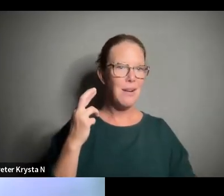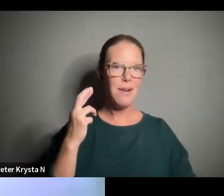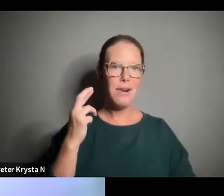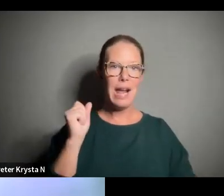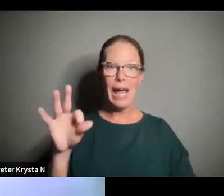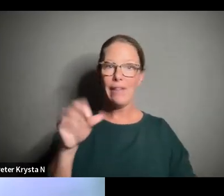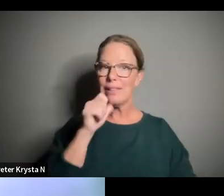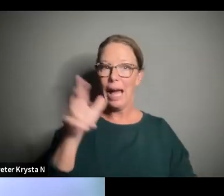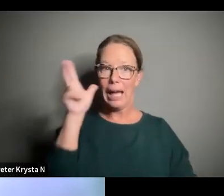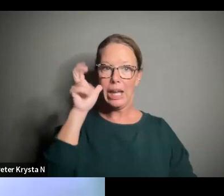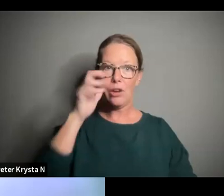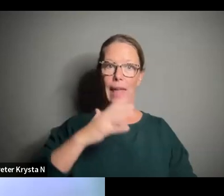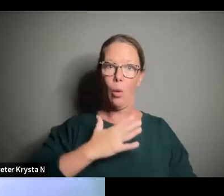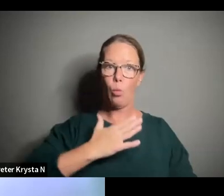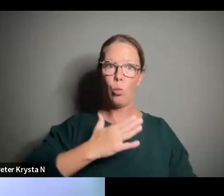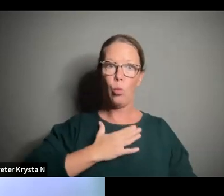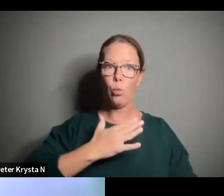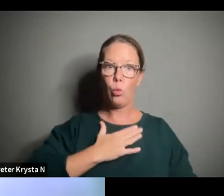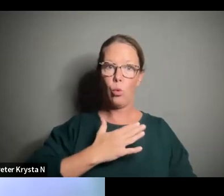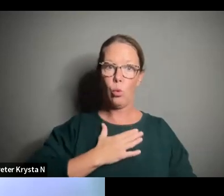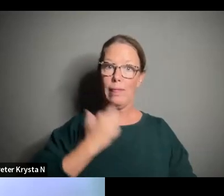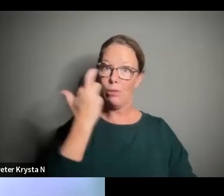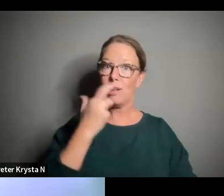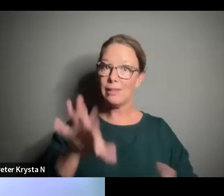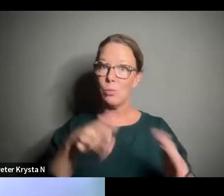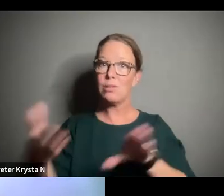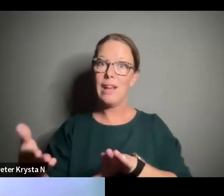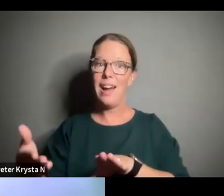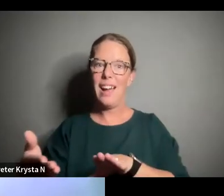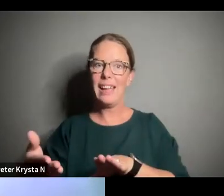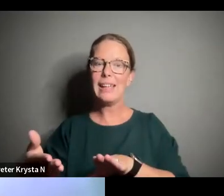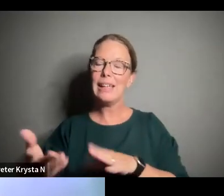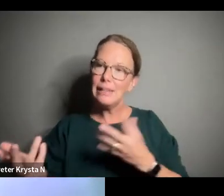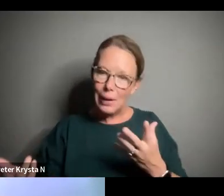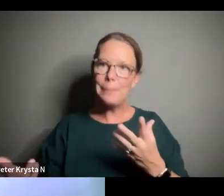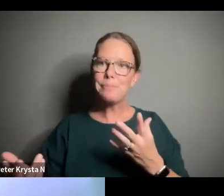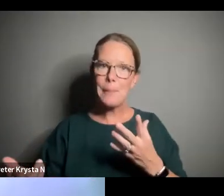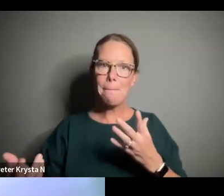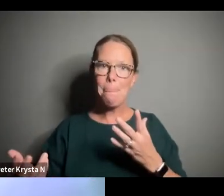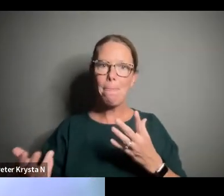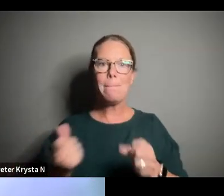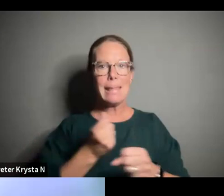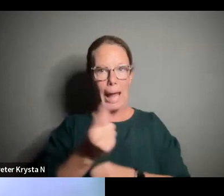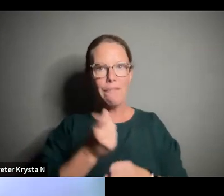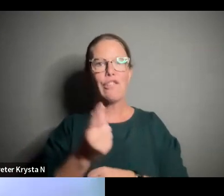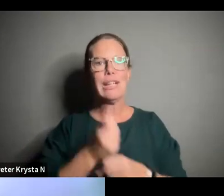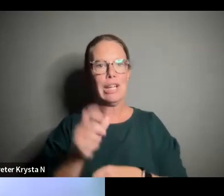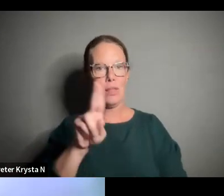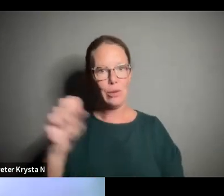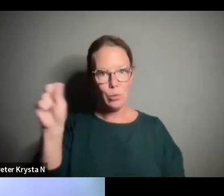that whoosh, whoosh, whoosh at night, they were going to die. And you hate to say that, but every year in the United